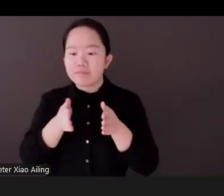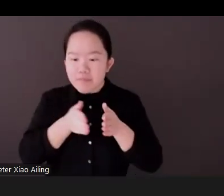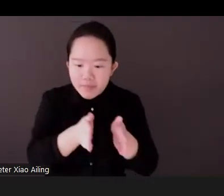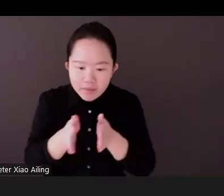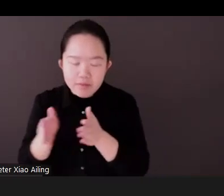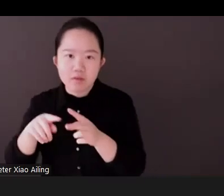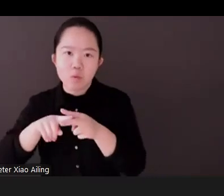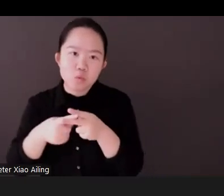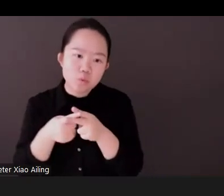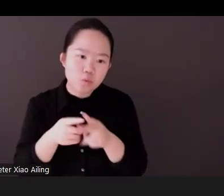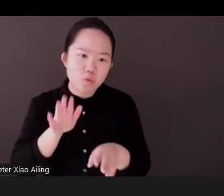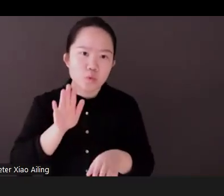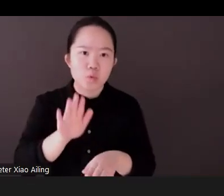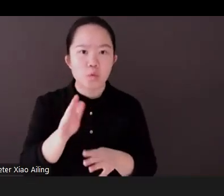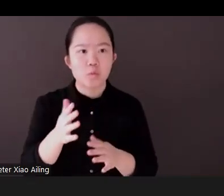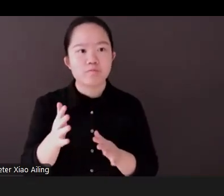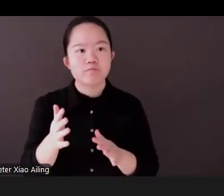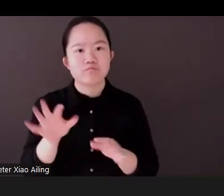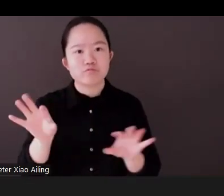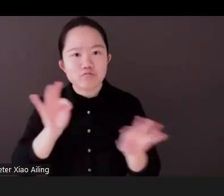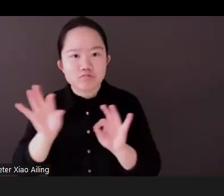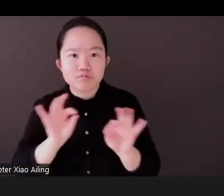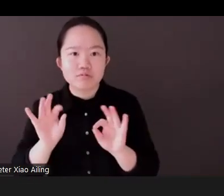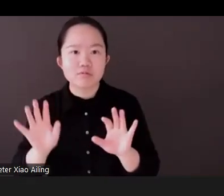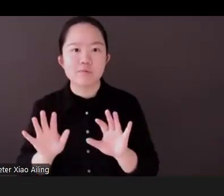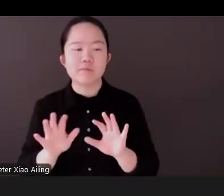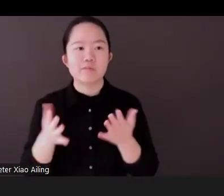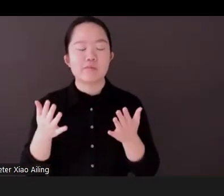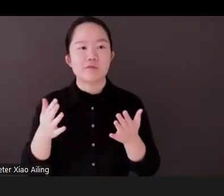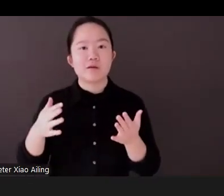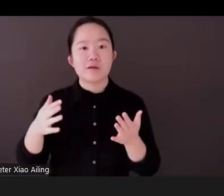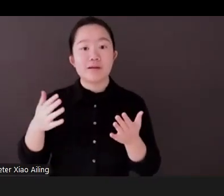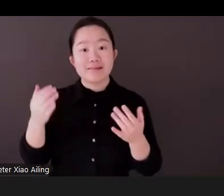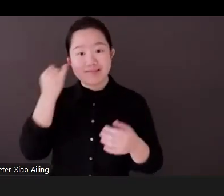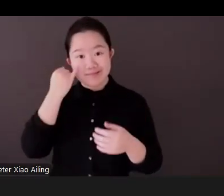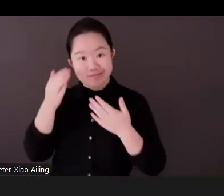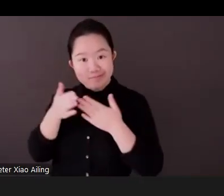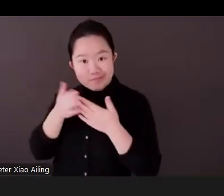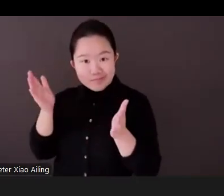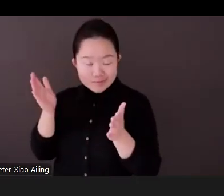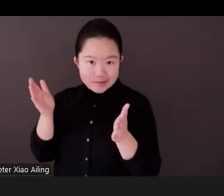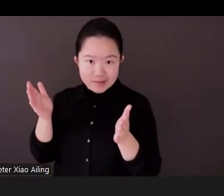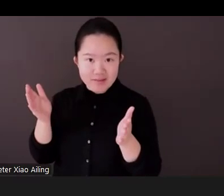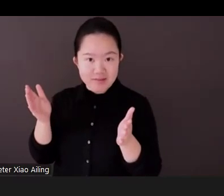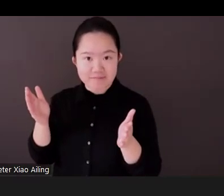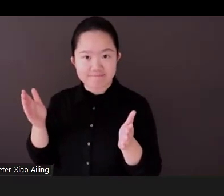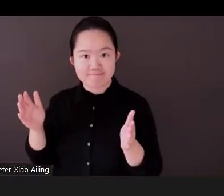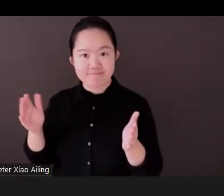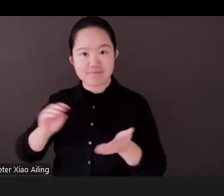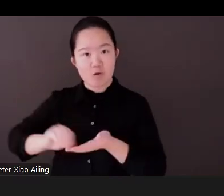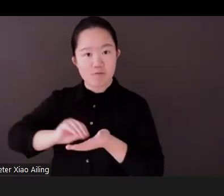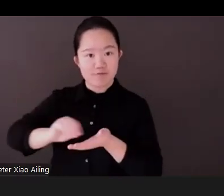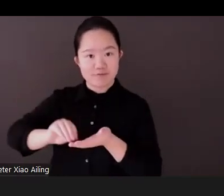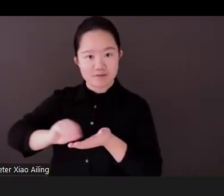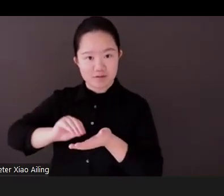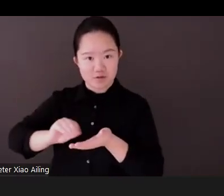well, as a public officer, I think I'd leave this kind of thing for the lawmakers to decide. Yes. It's that's probably a good